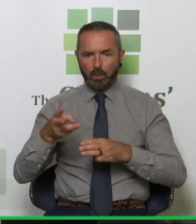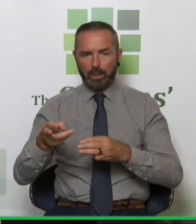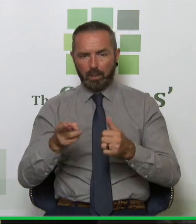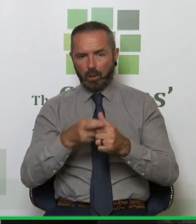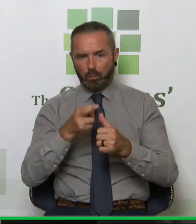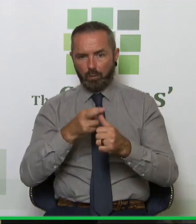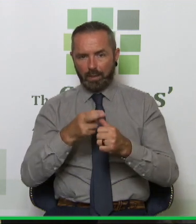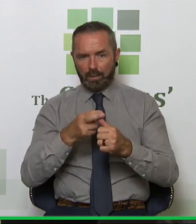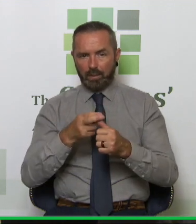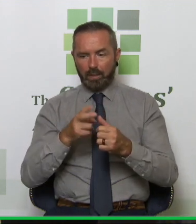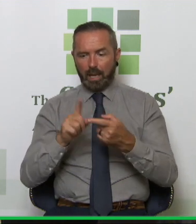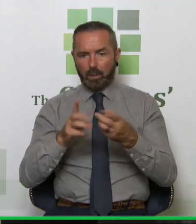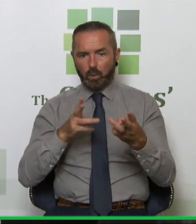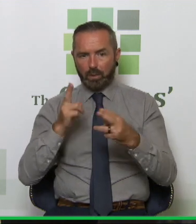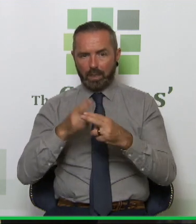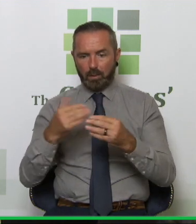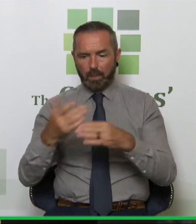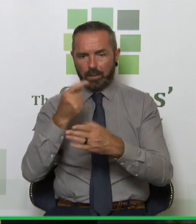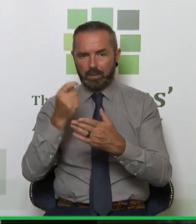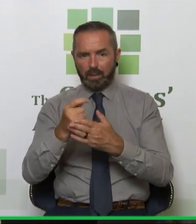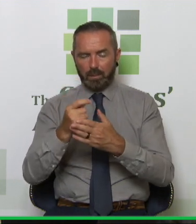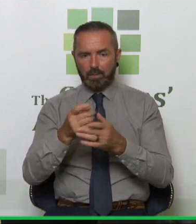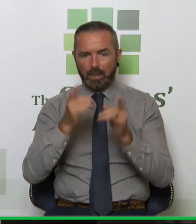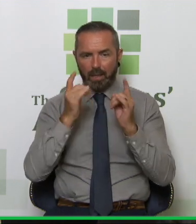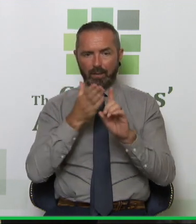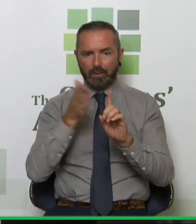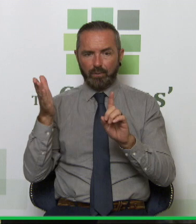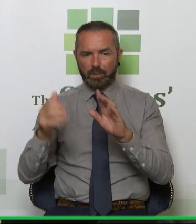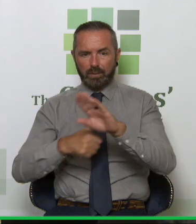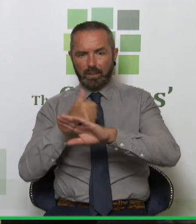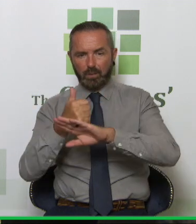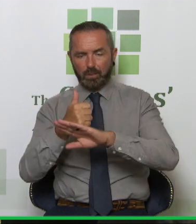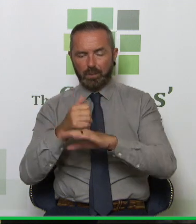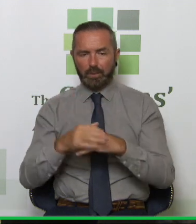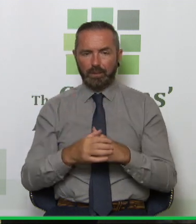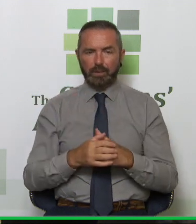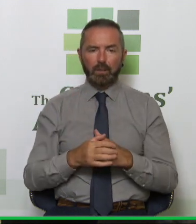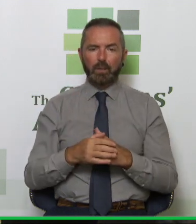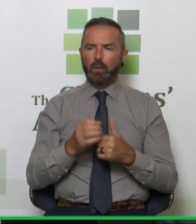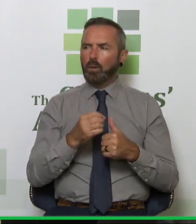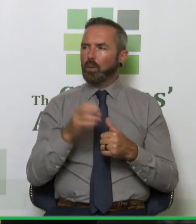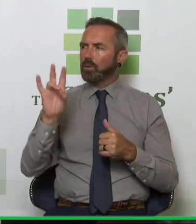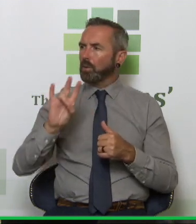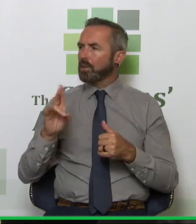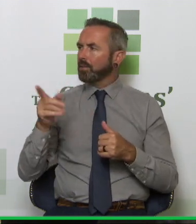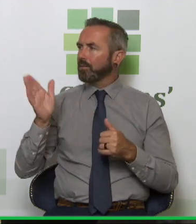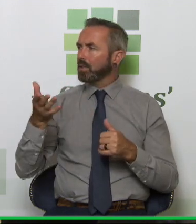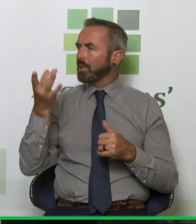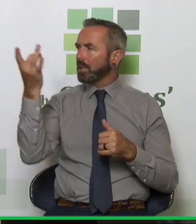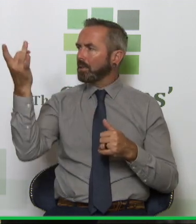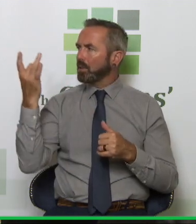out by the time health diversion comes into place, and already have in a lot of cases. Then the other one you had asked